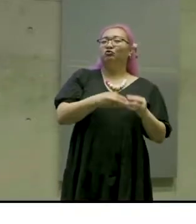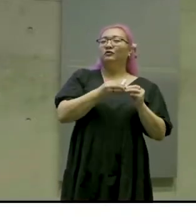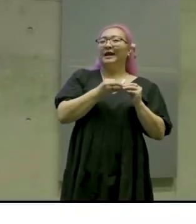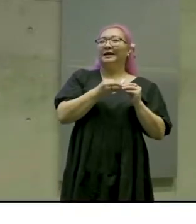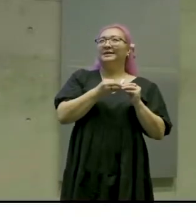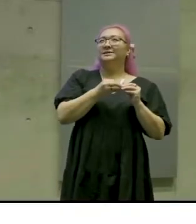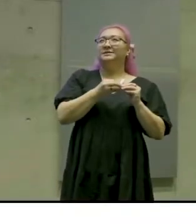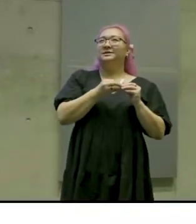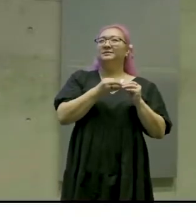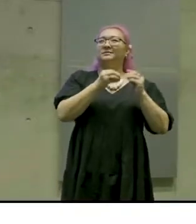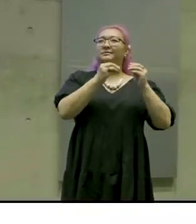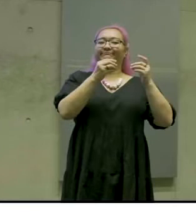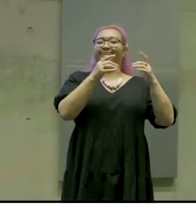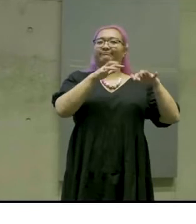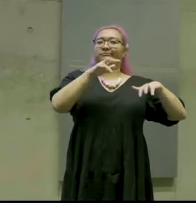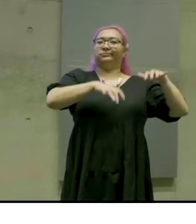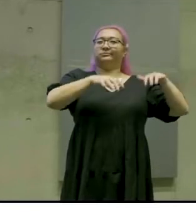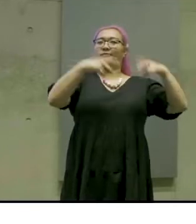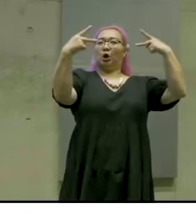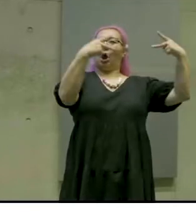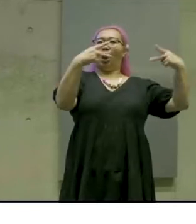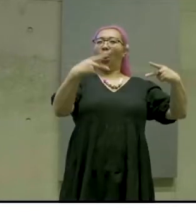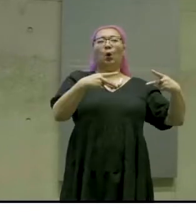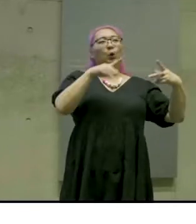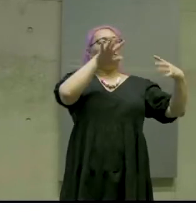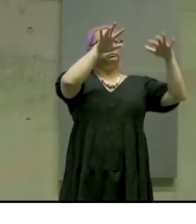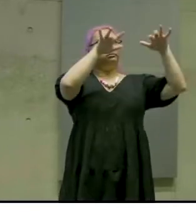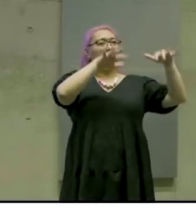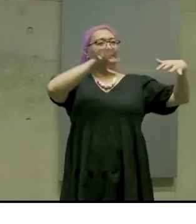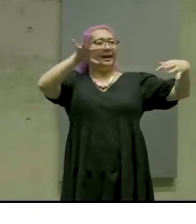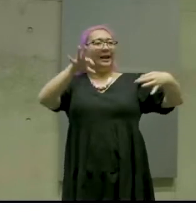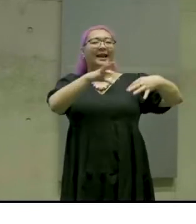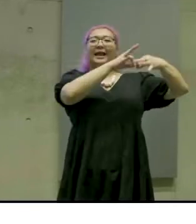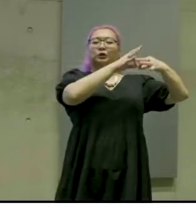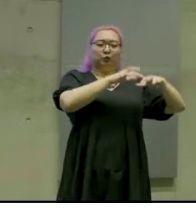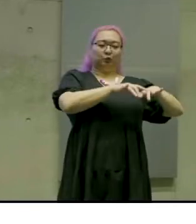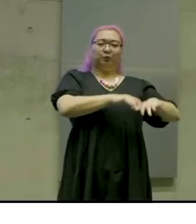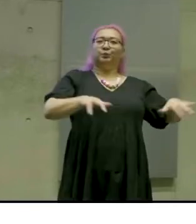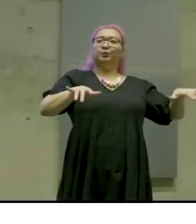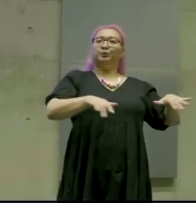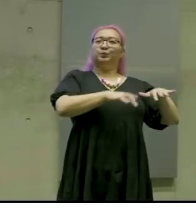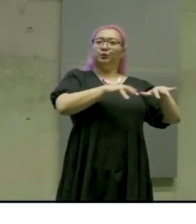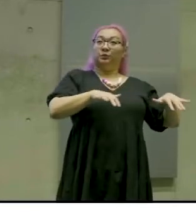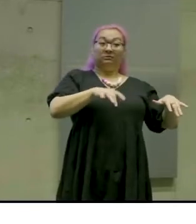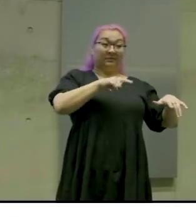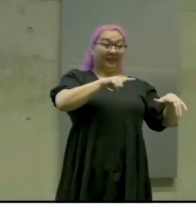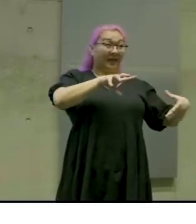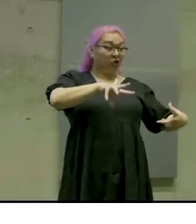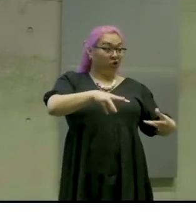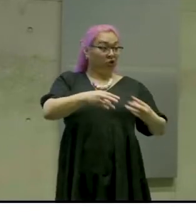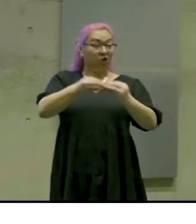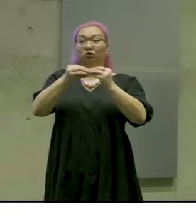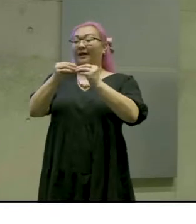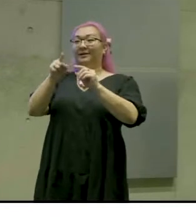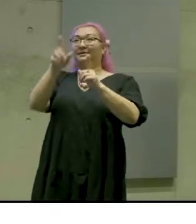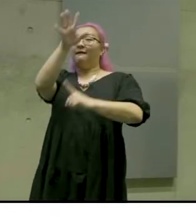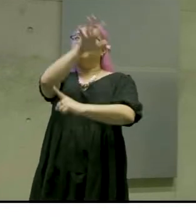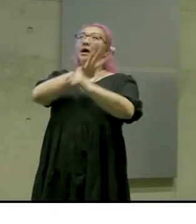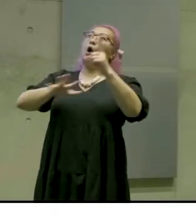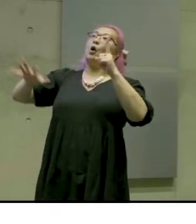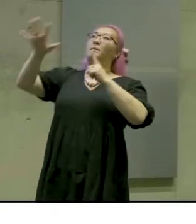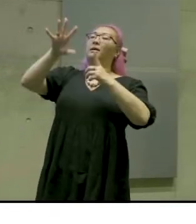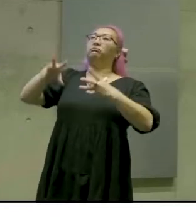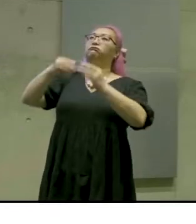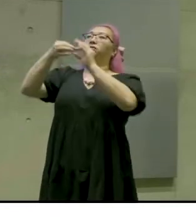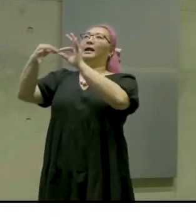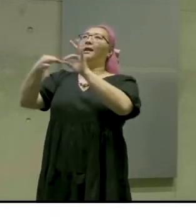a code that maps my original music. So I play the piano, and then it generates a whole environment based on my music. And then the